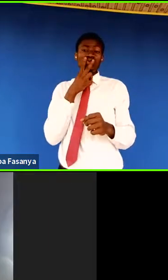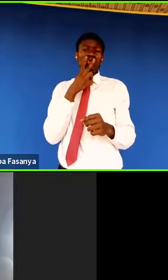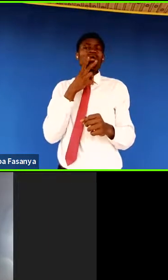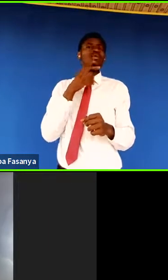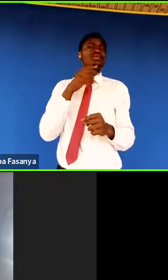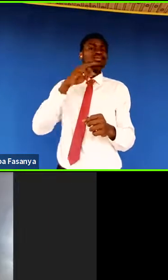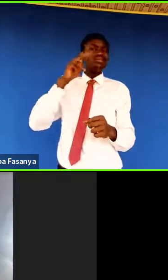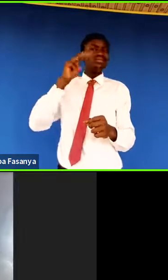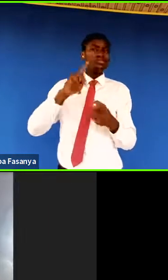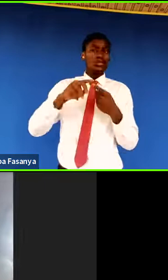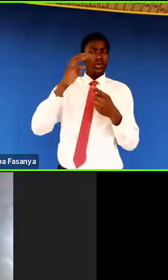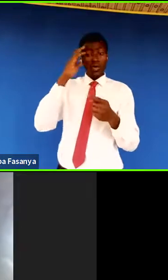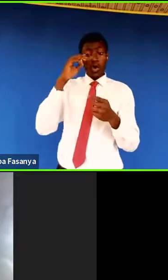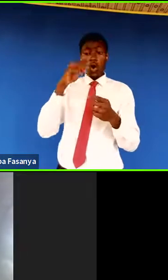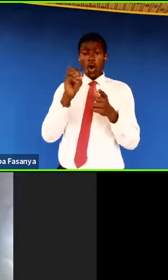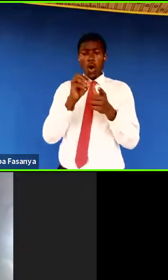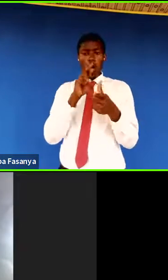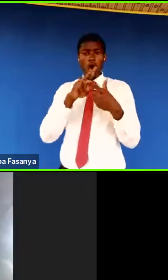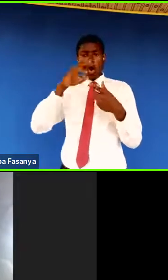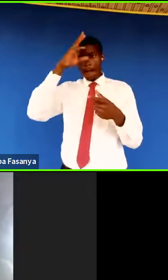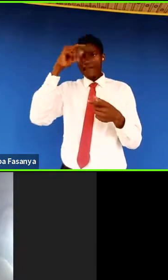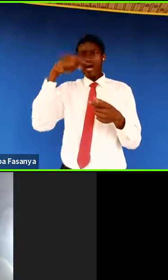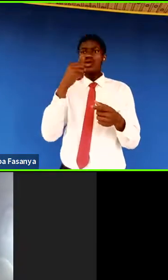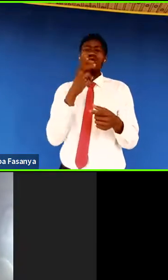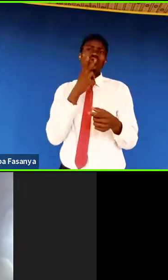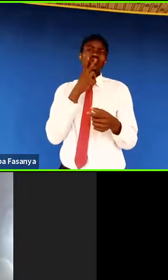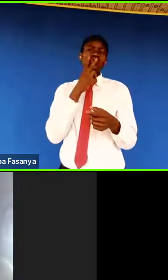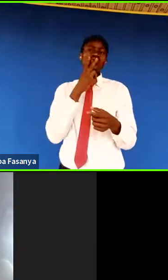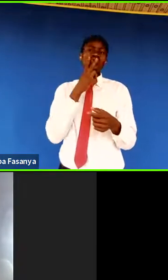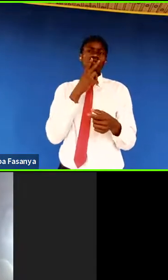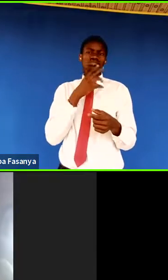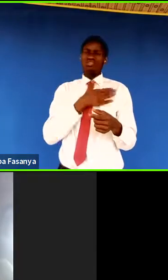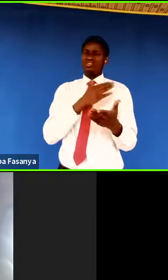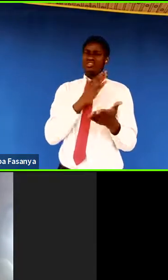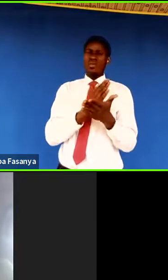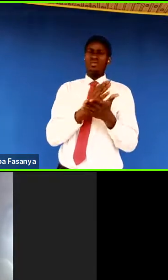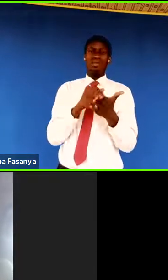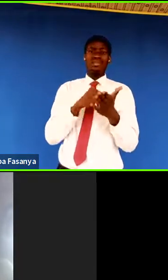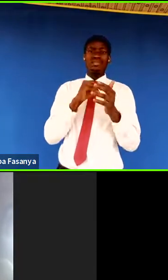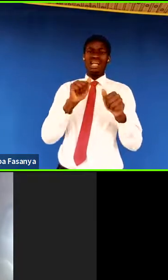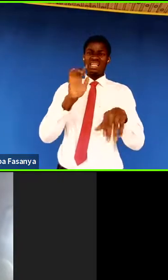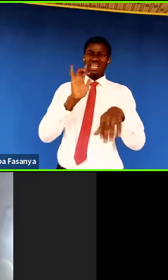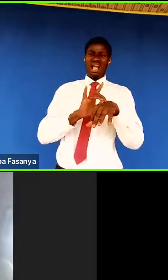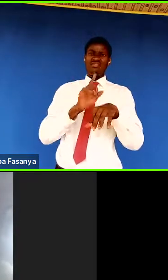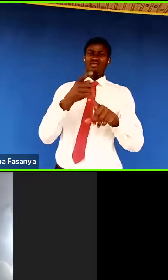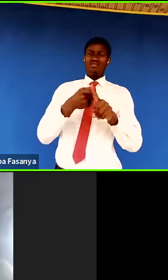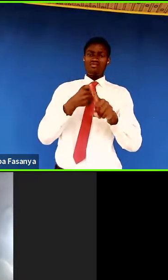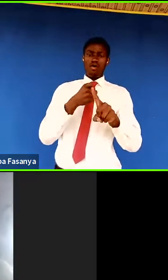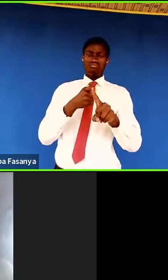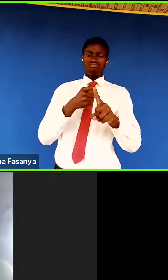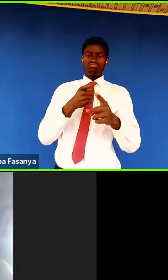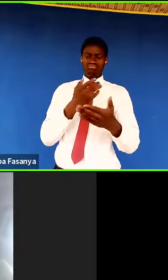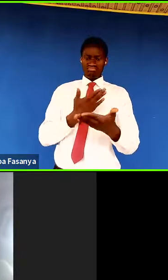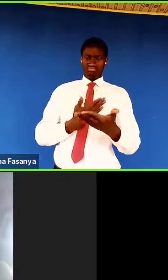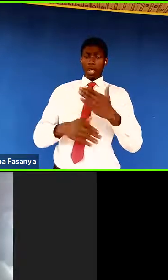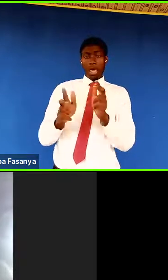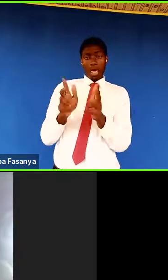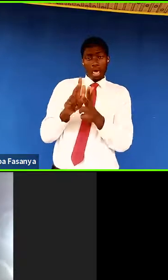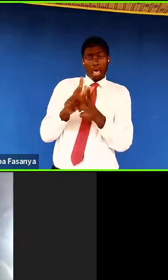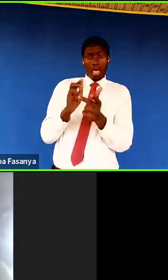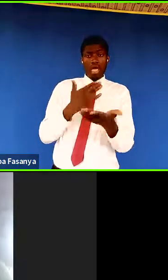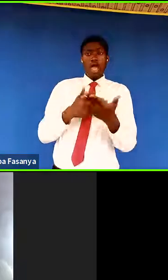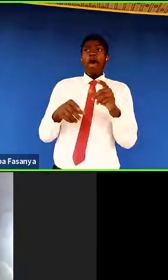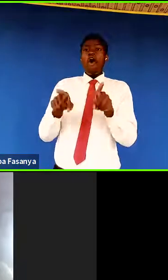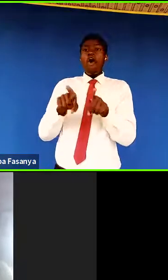that smokes too, if you're a chain smoker, it can also affect fertility. And we found out even that modification of your lifestyle can